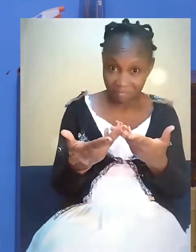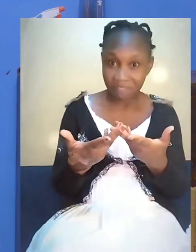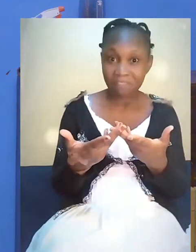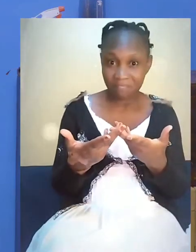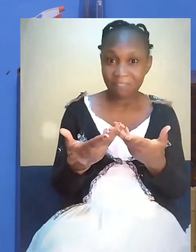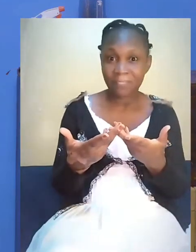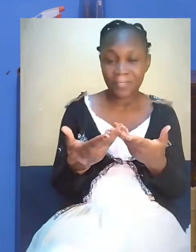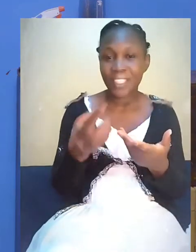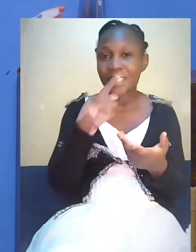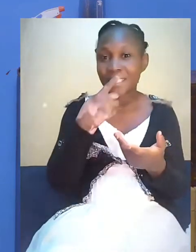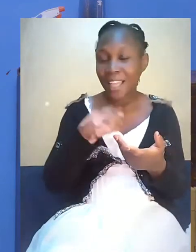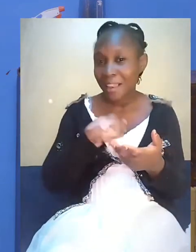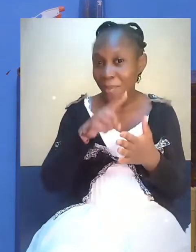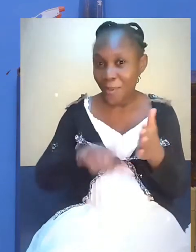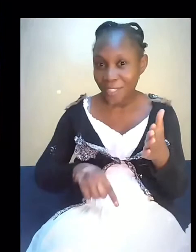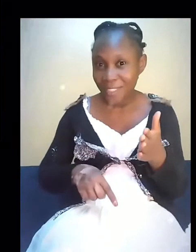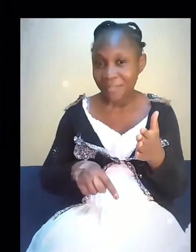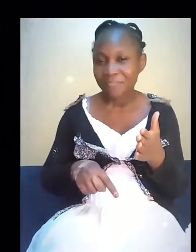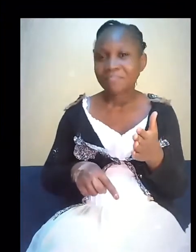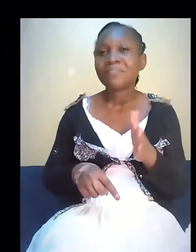what people had to say.